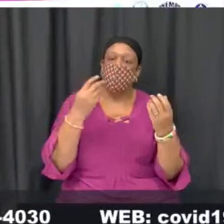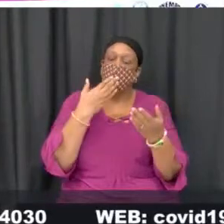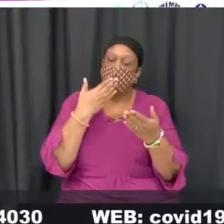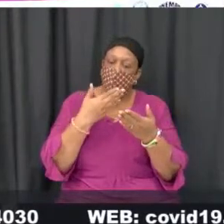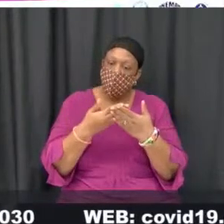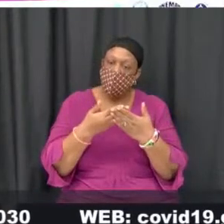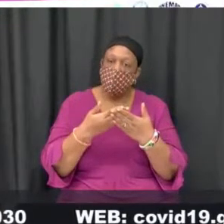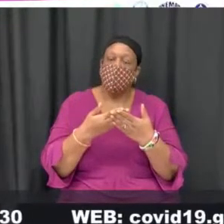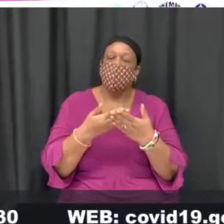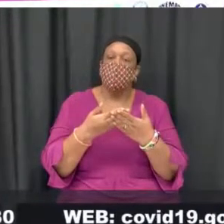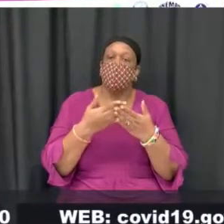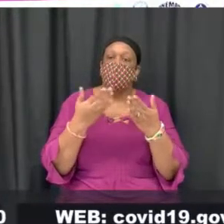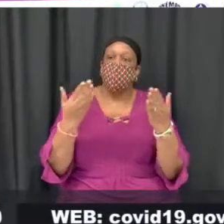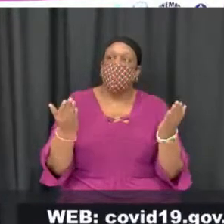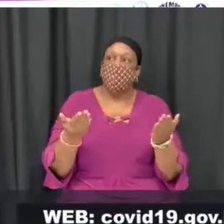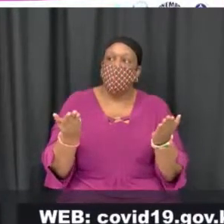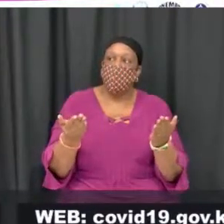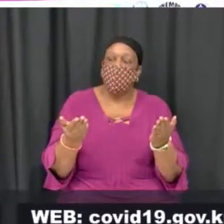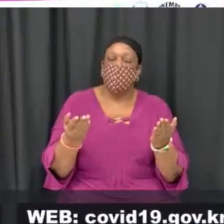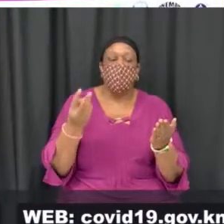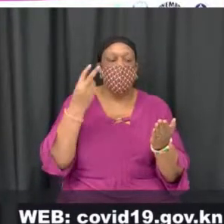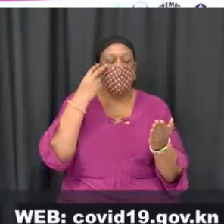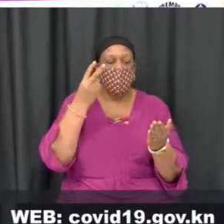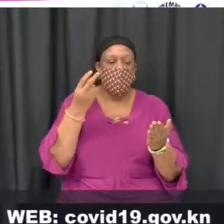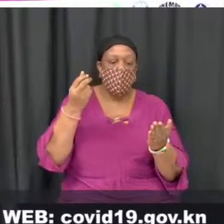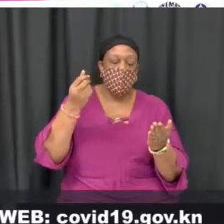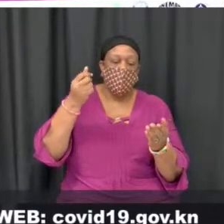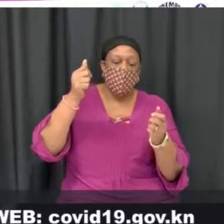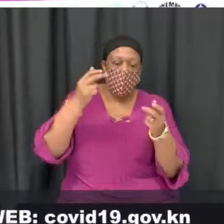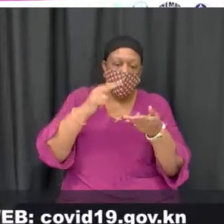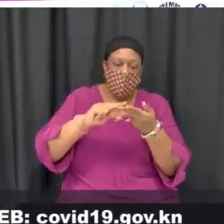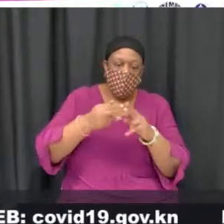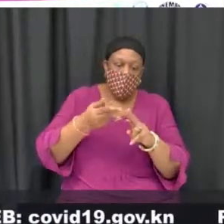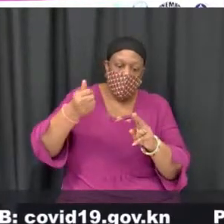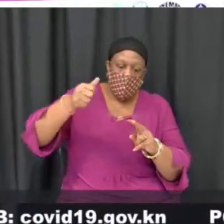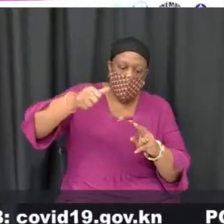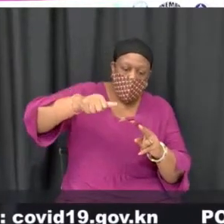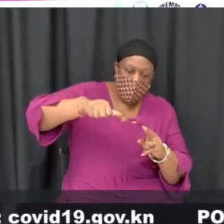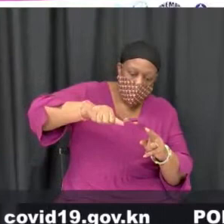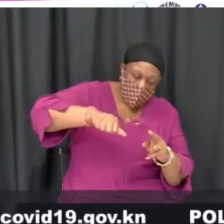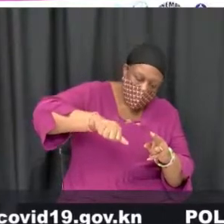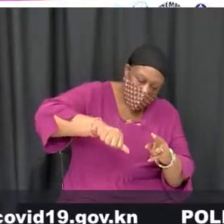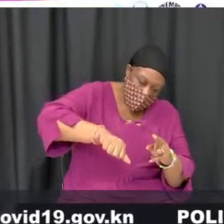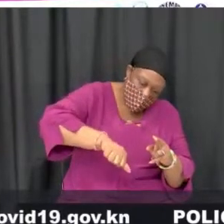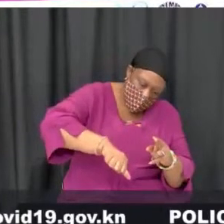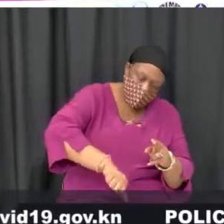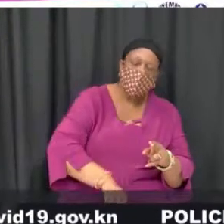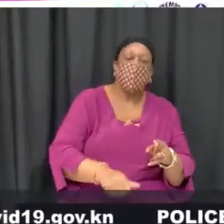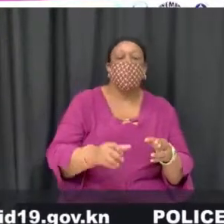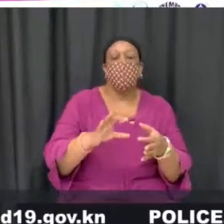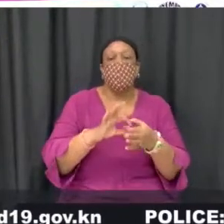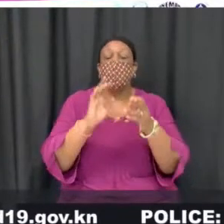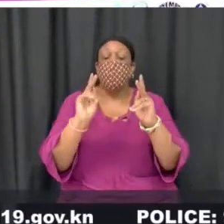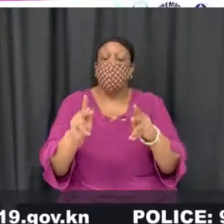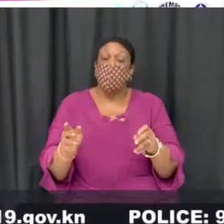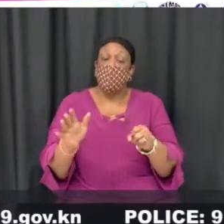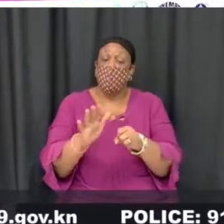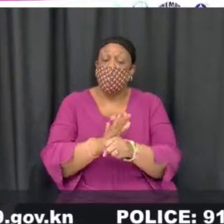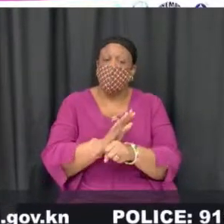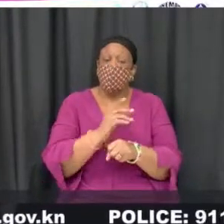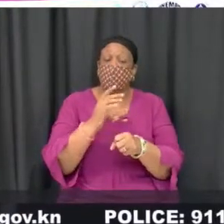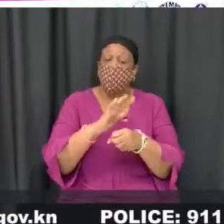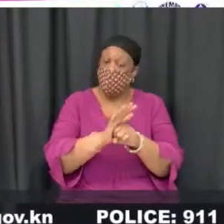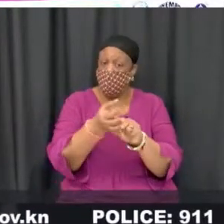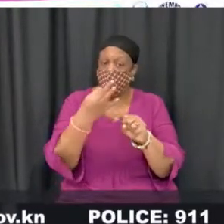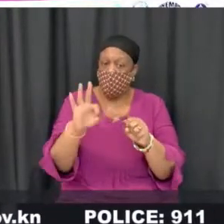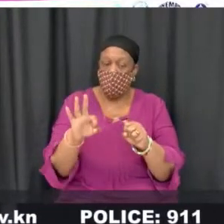in positive rates that we've been seeing in countries that have been having their people